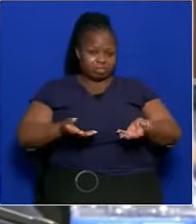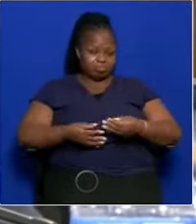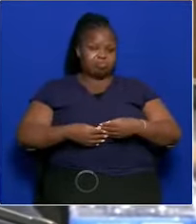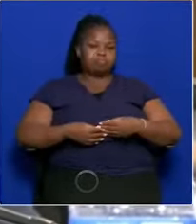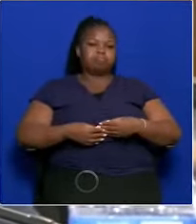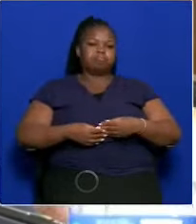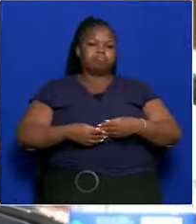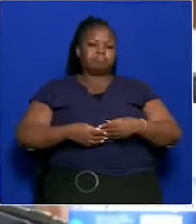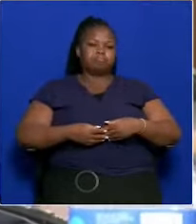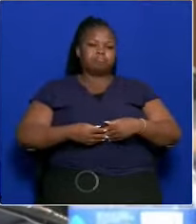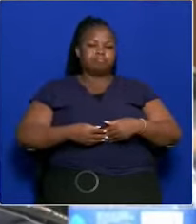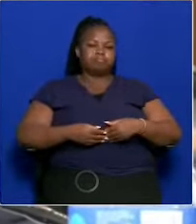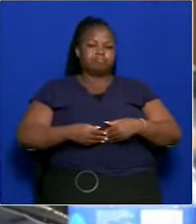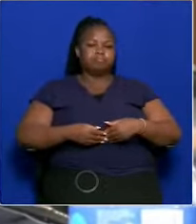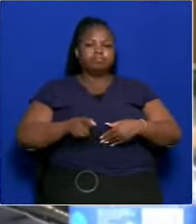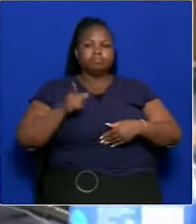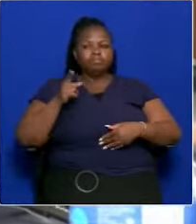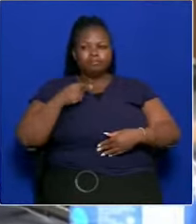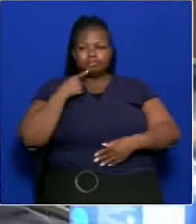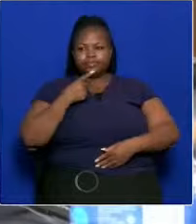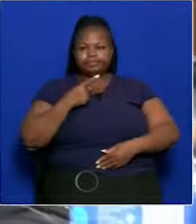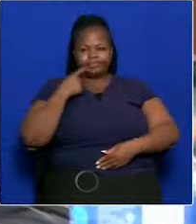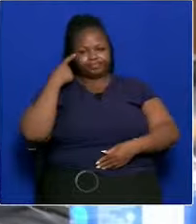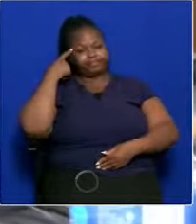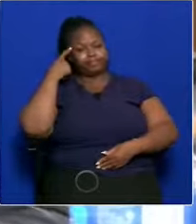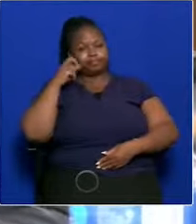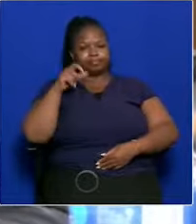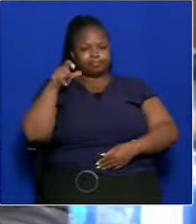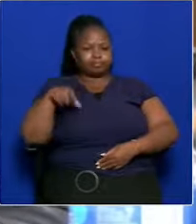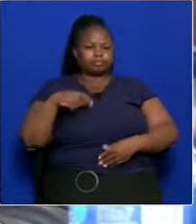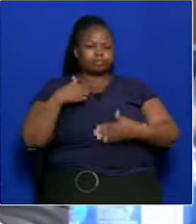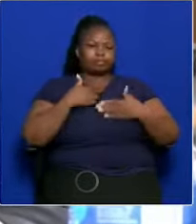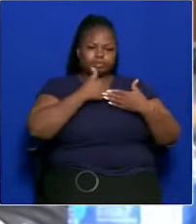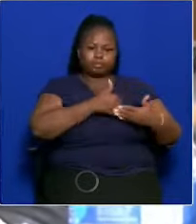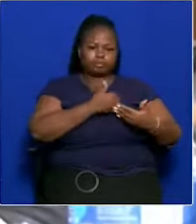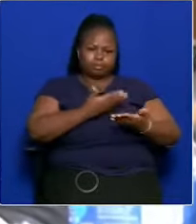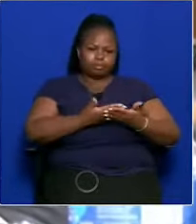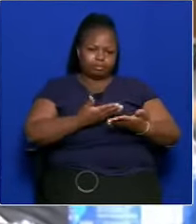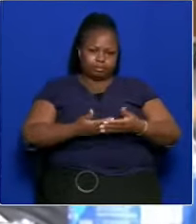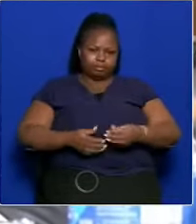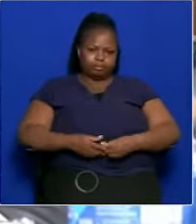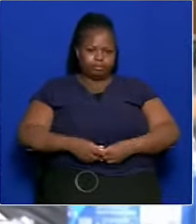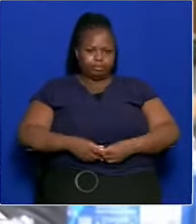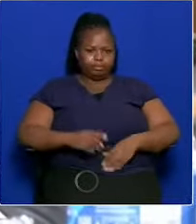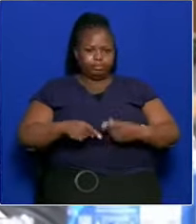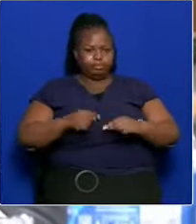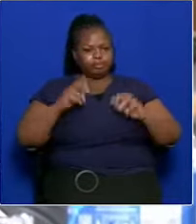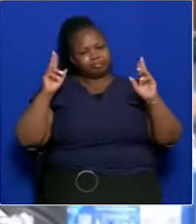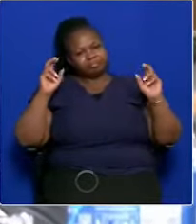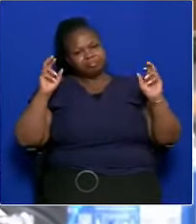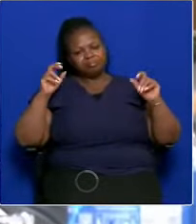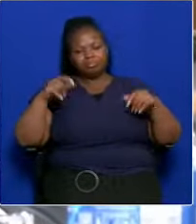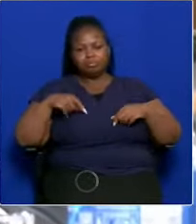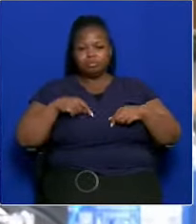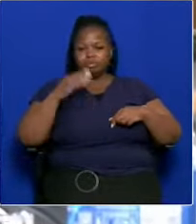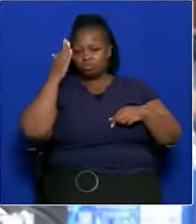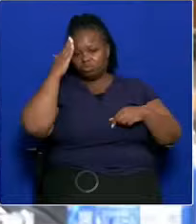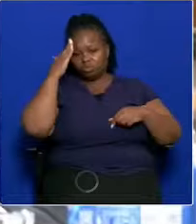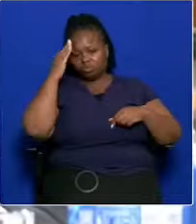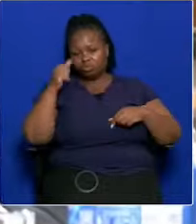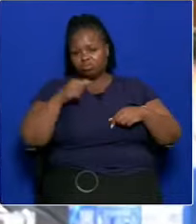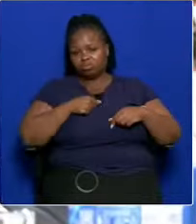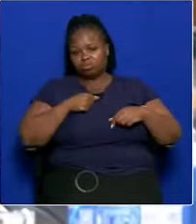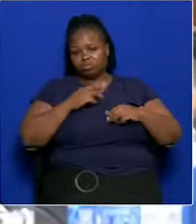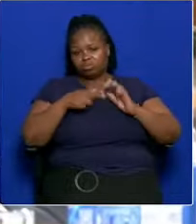that he thinks you are a person that can assist him about matters that have nothing to do with your portfolio.